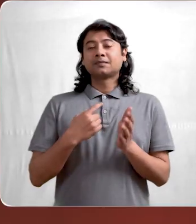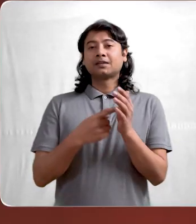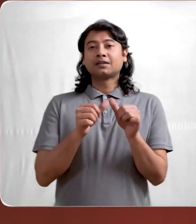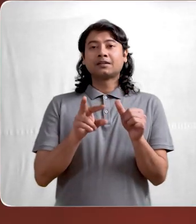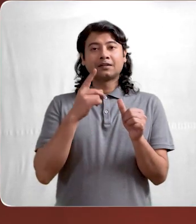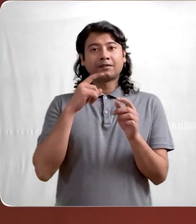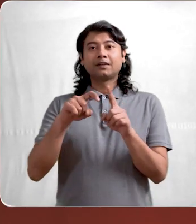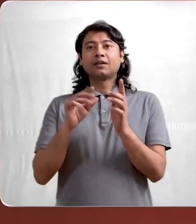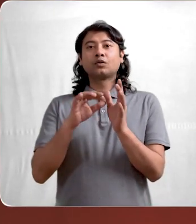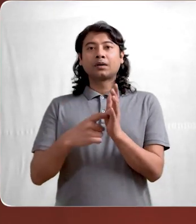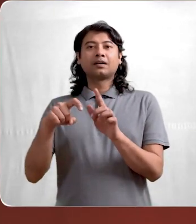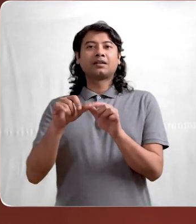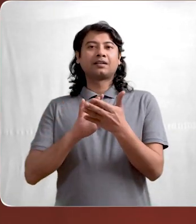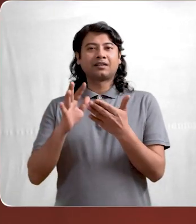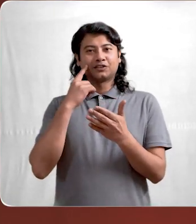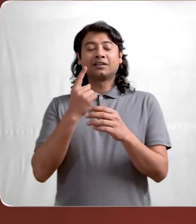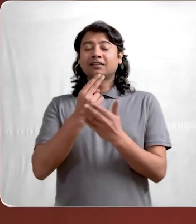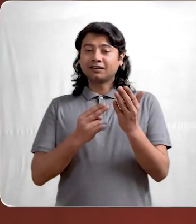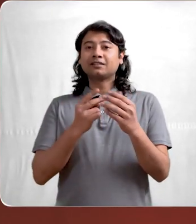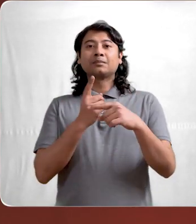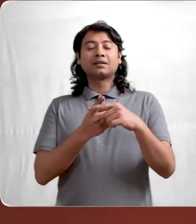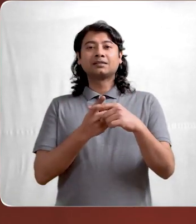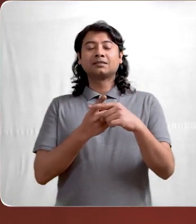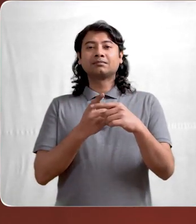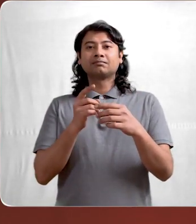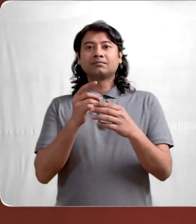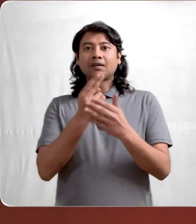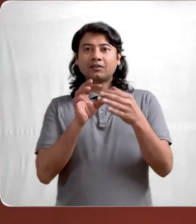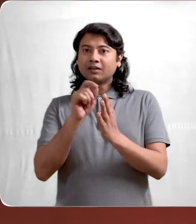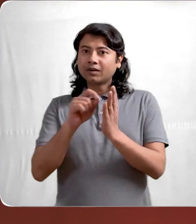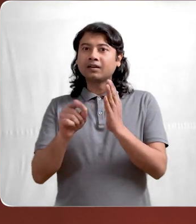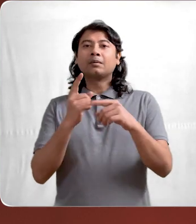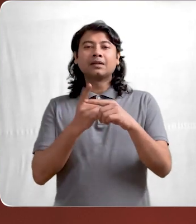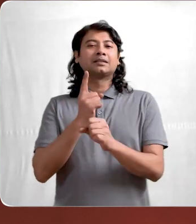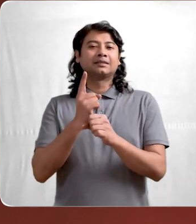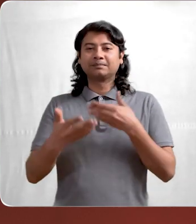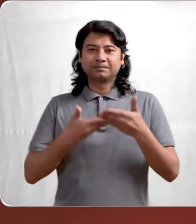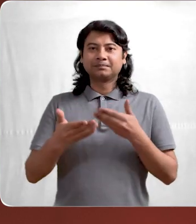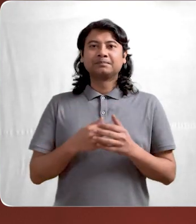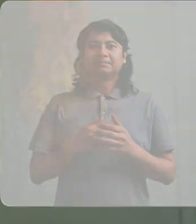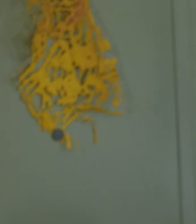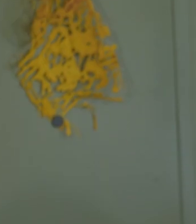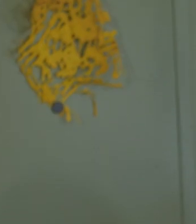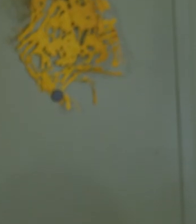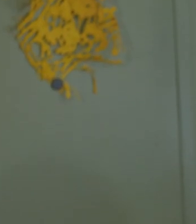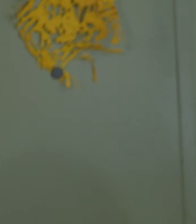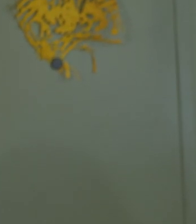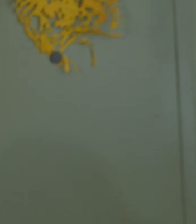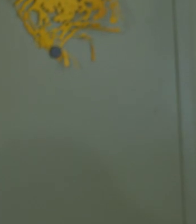I'm Ravikumar Kashi. I'm an artist and I write an art and I teach.